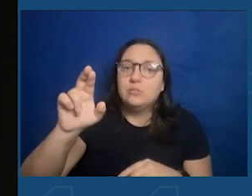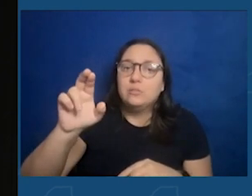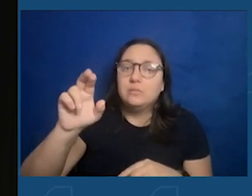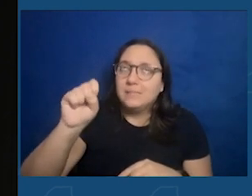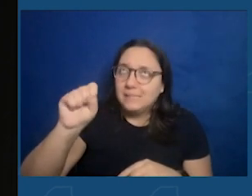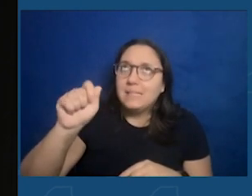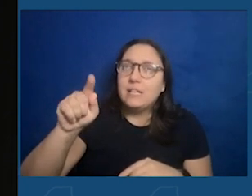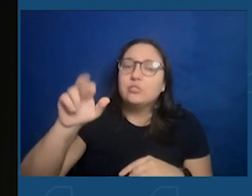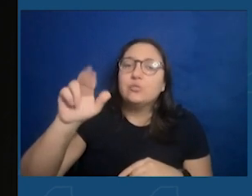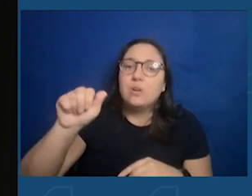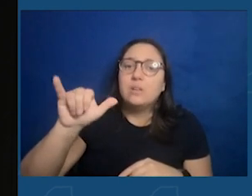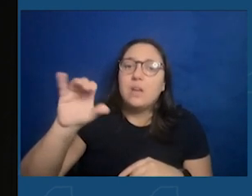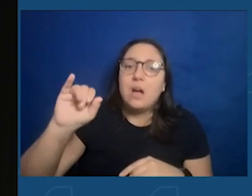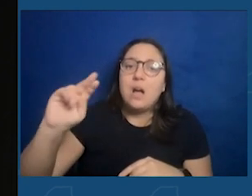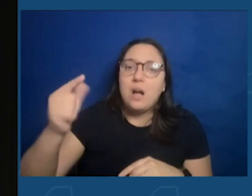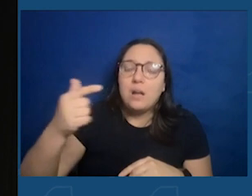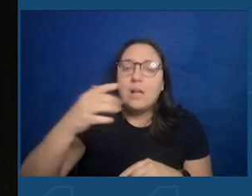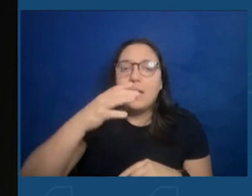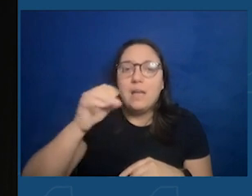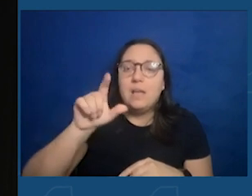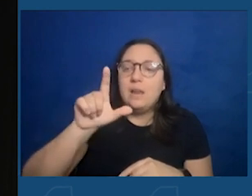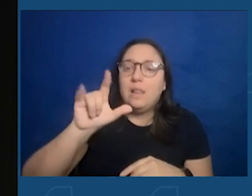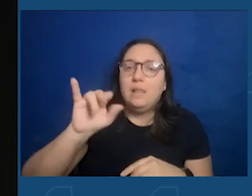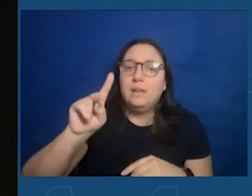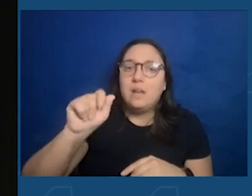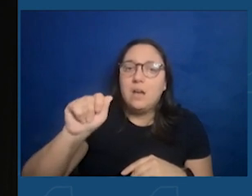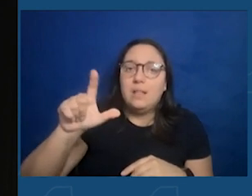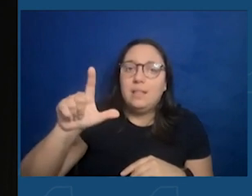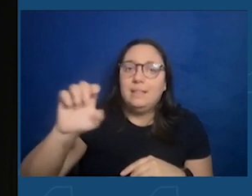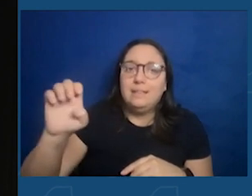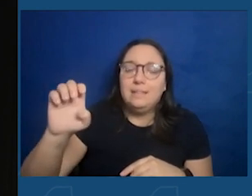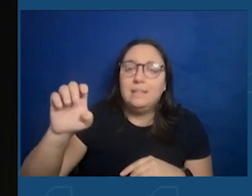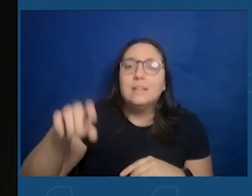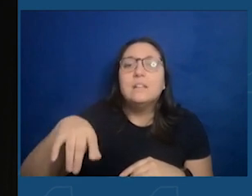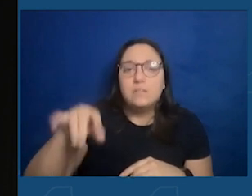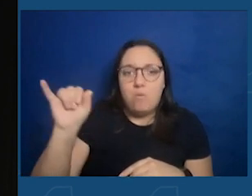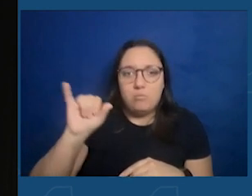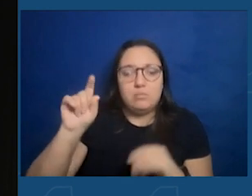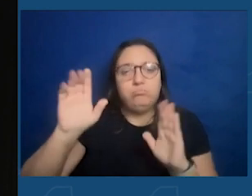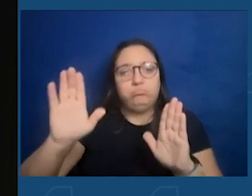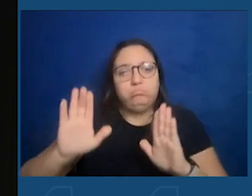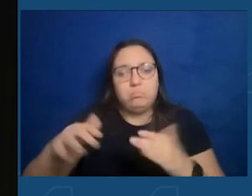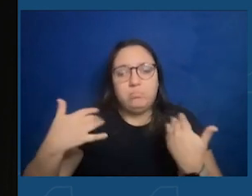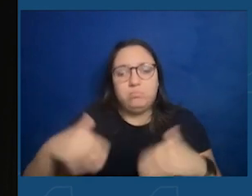also Councilwoman Linda Lee, who've become great friends of mine as well. So we are here to celebrate.